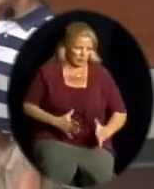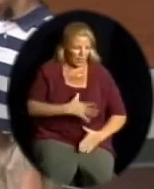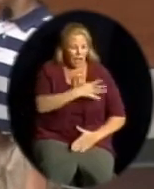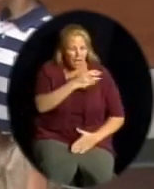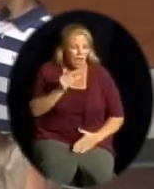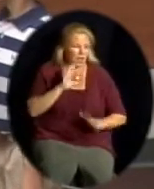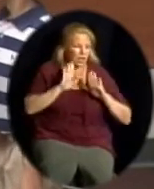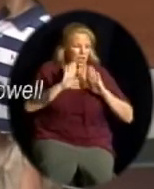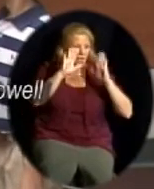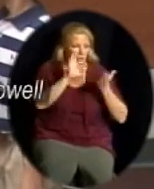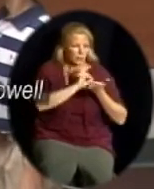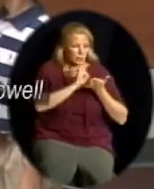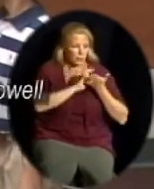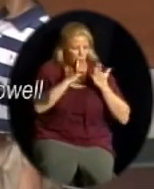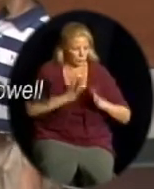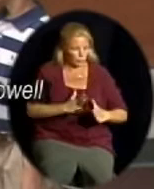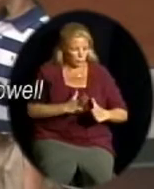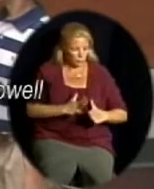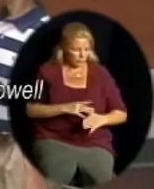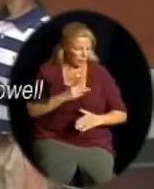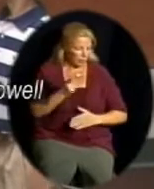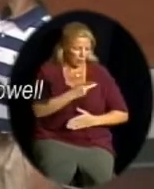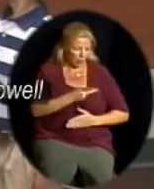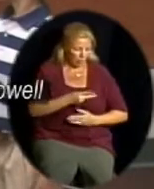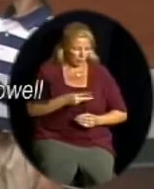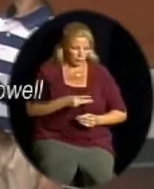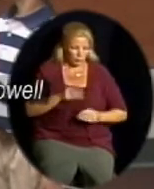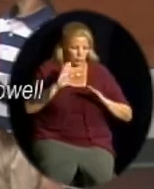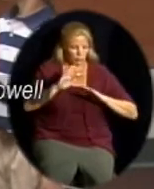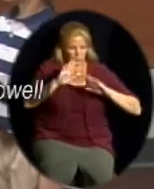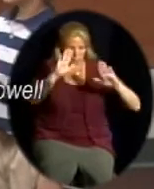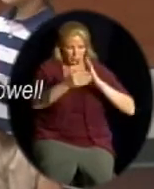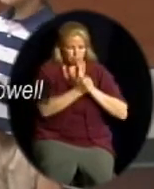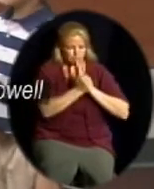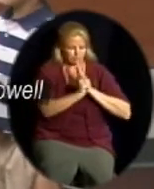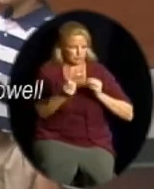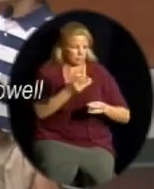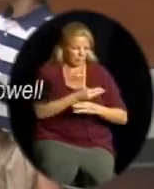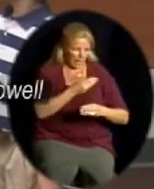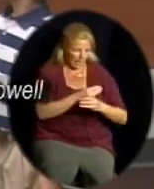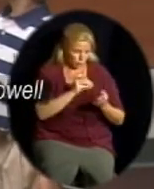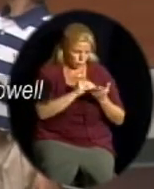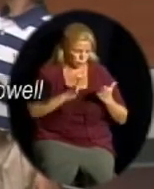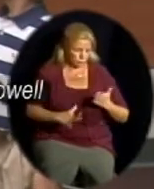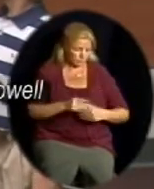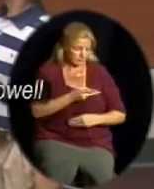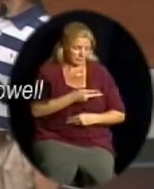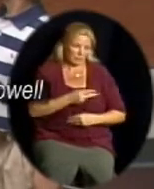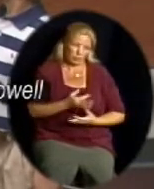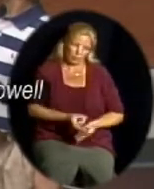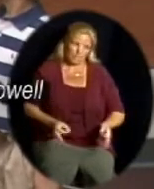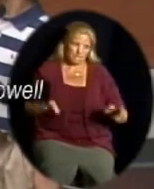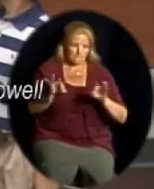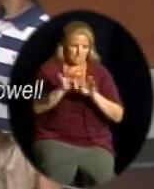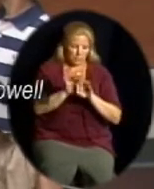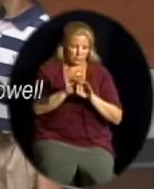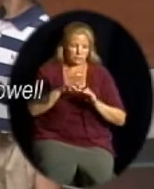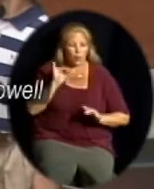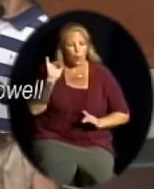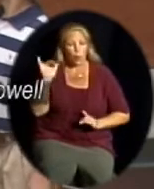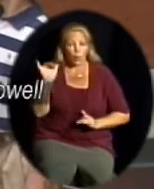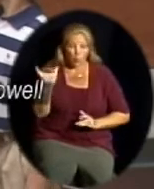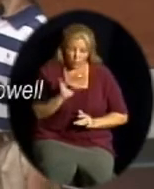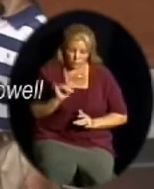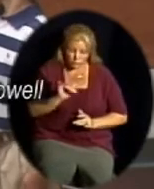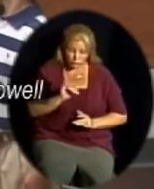and they're also both very good math students, and that's very important. And in addition to being good scholars